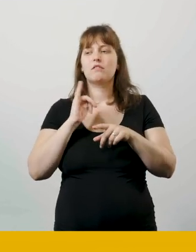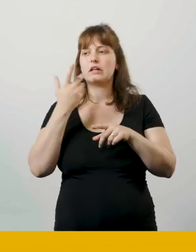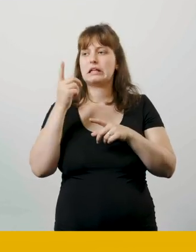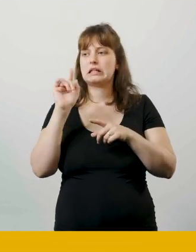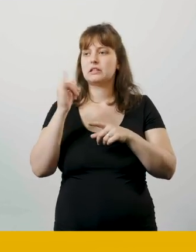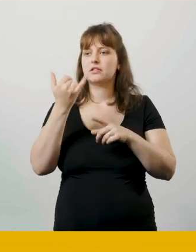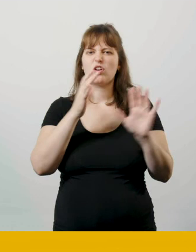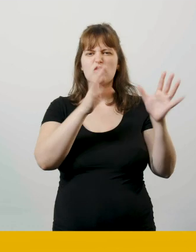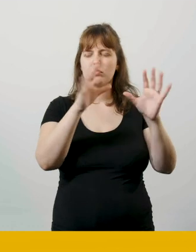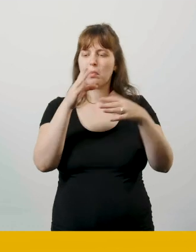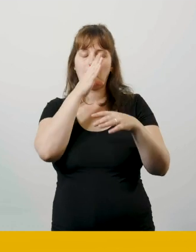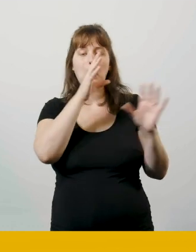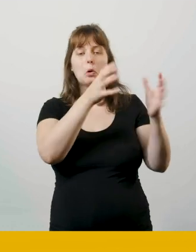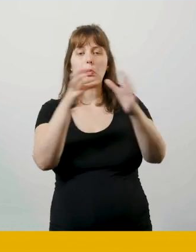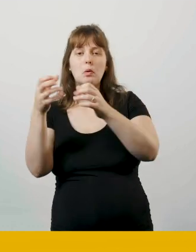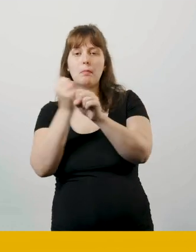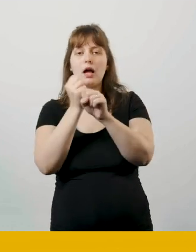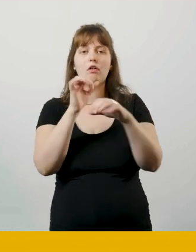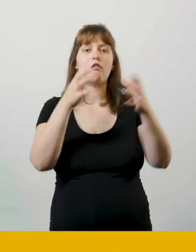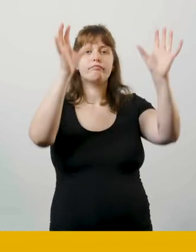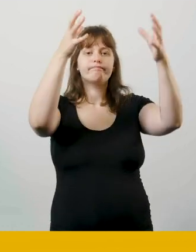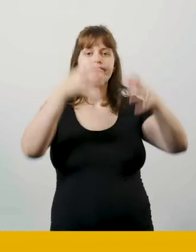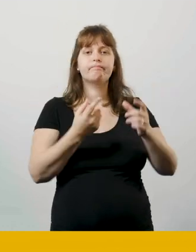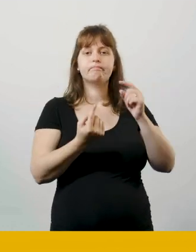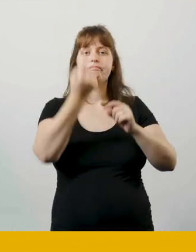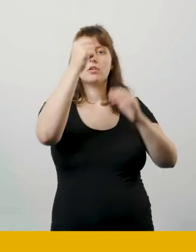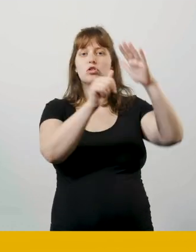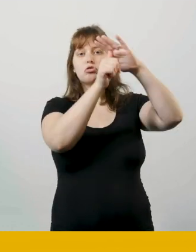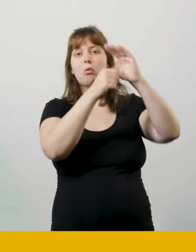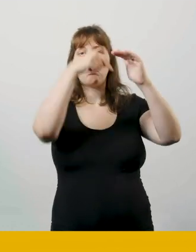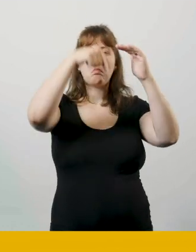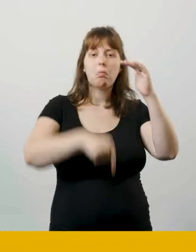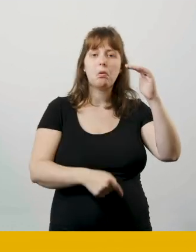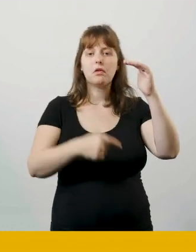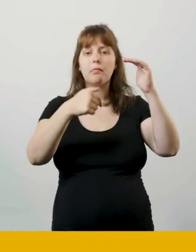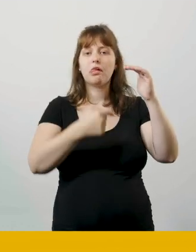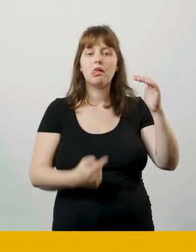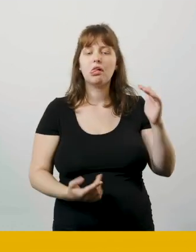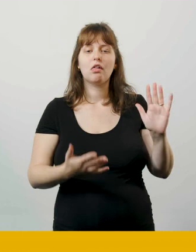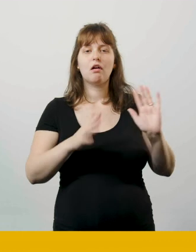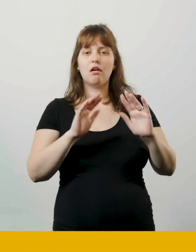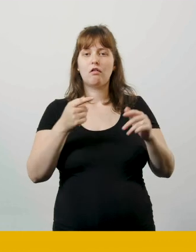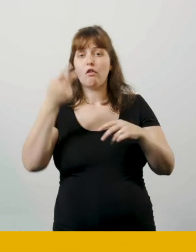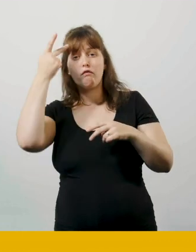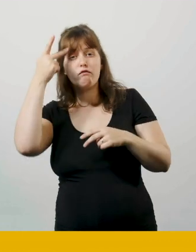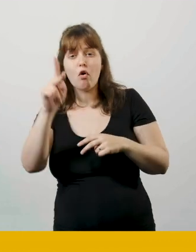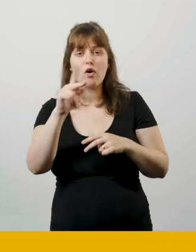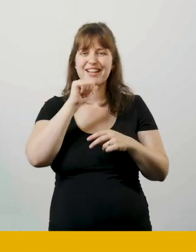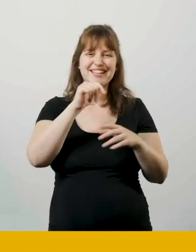grouping, top or bottom, for and not with. You will avoid